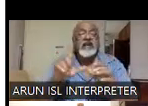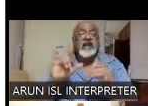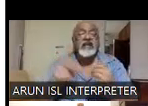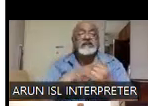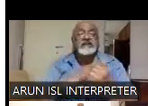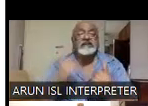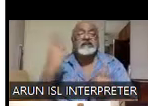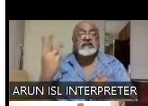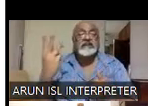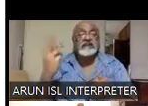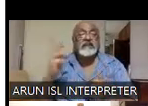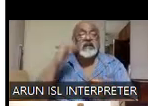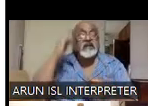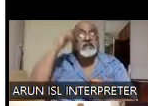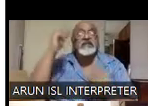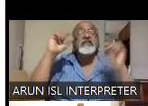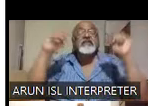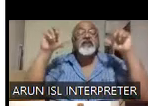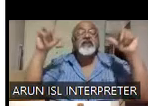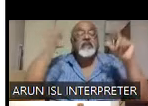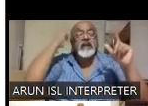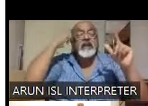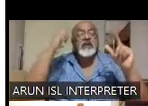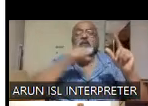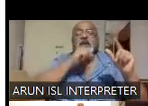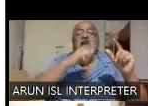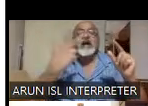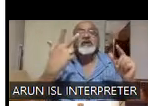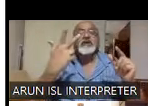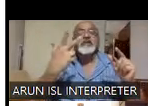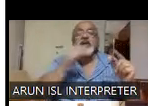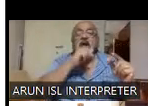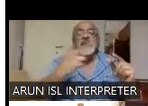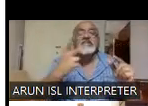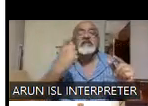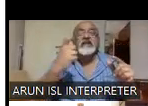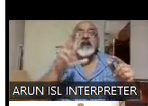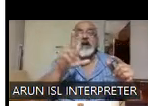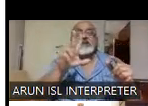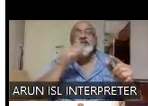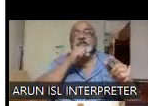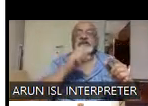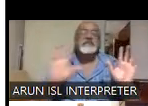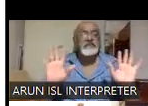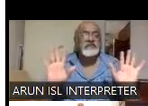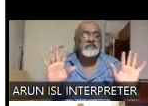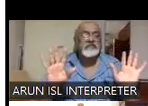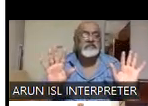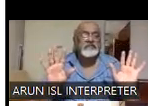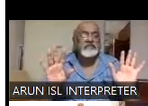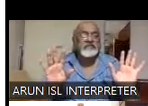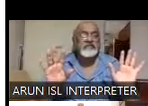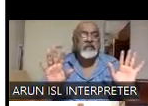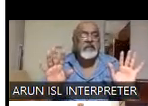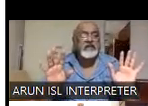3. Immediately the image that comes to your mind is 8-year-olds, 7-year, 8-year-old. So